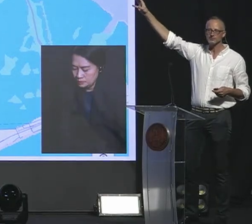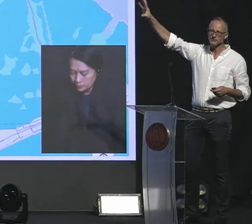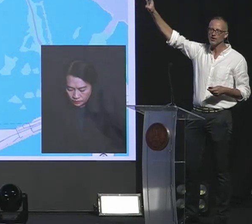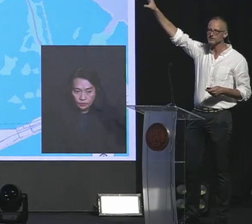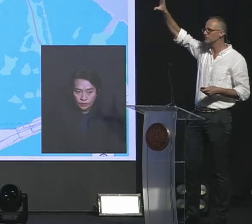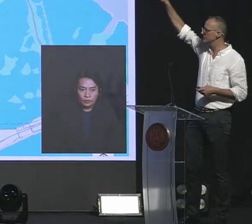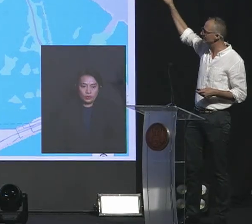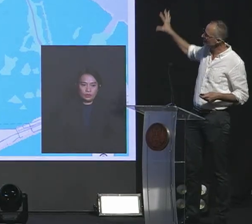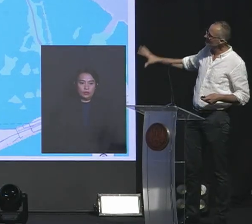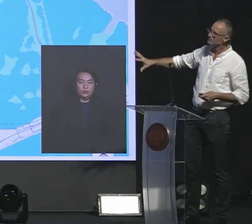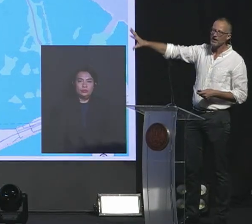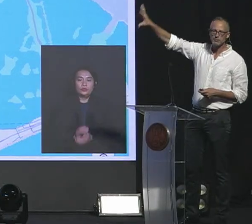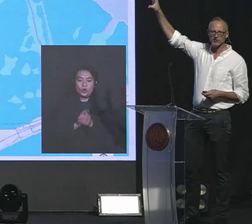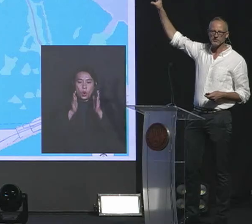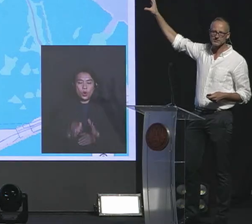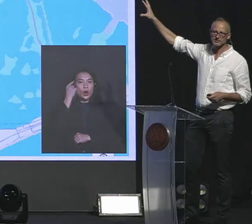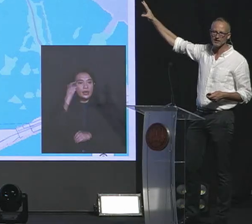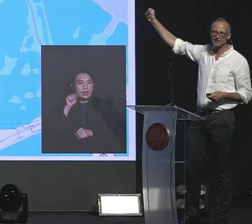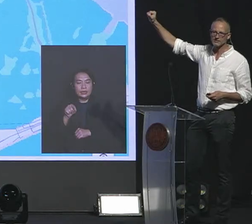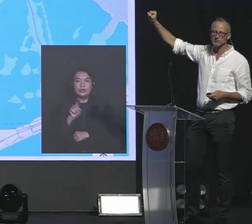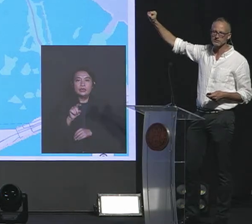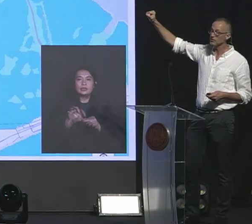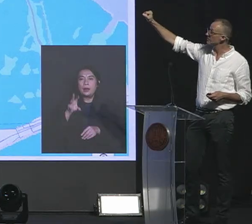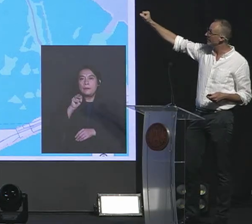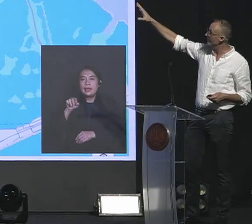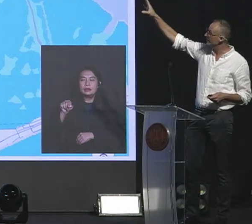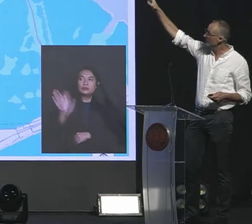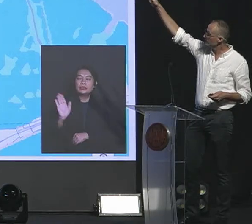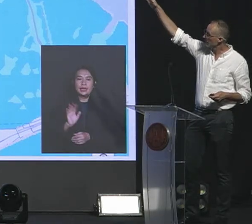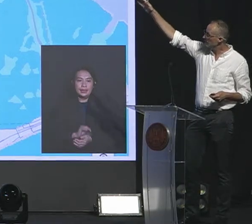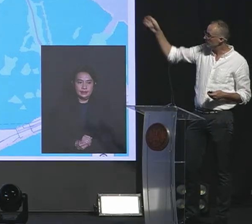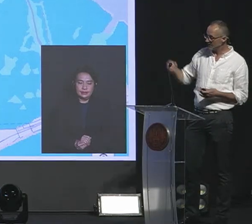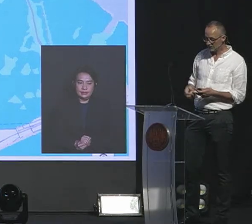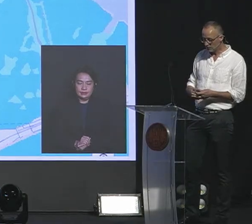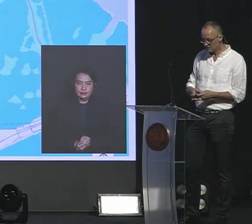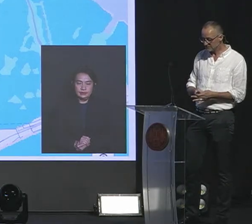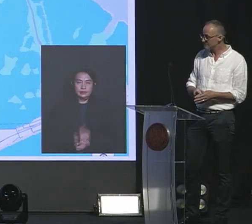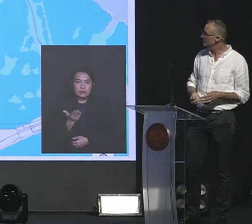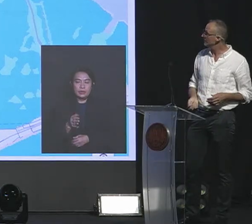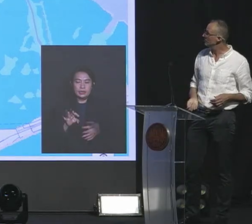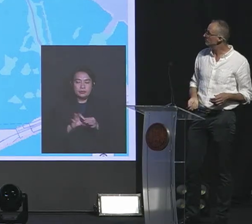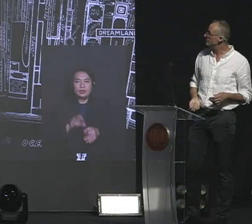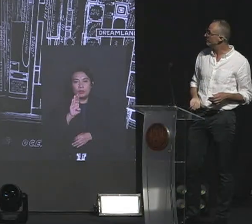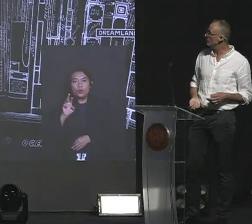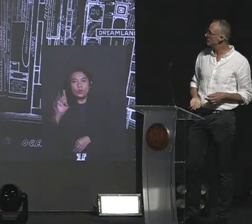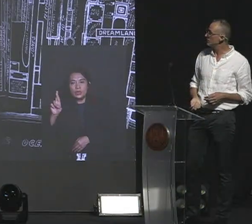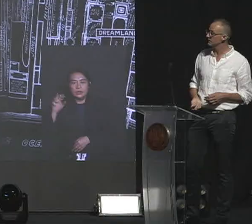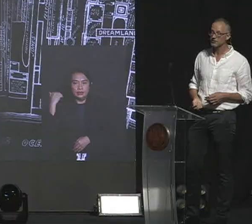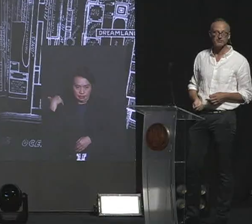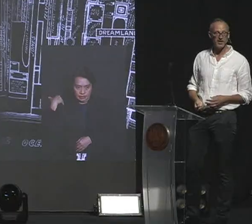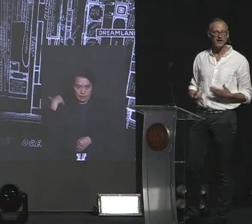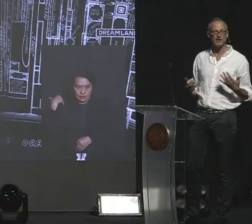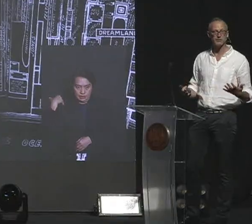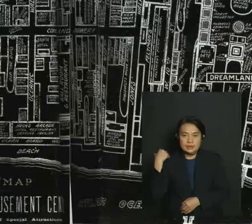Manhattan. Well, no, it's actually 5 boroughs. It's a much larger area. But it was, before people